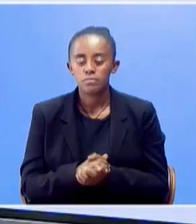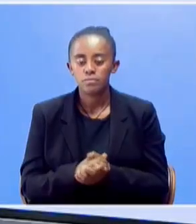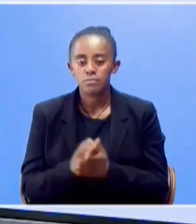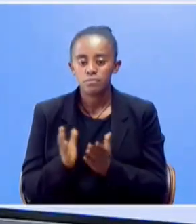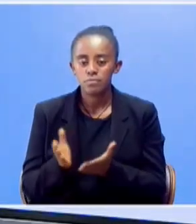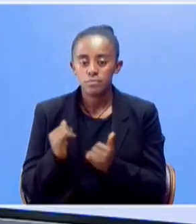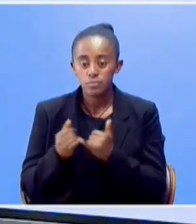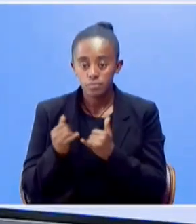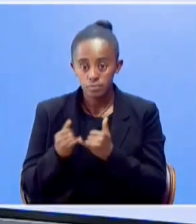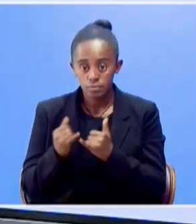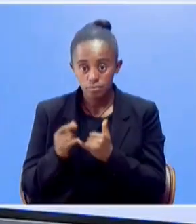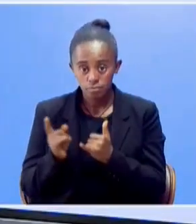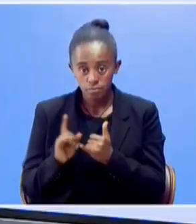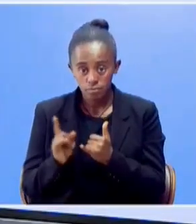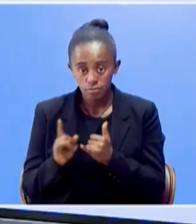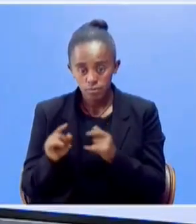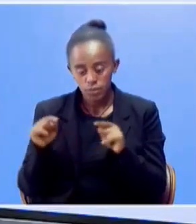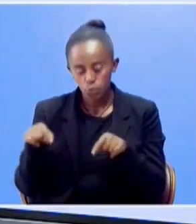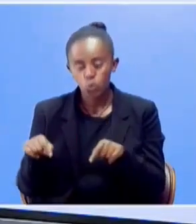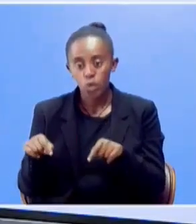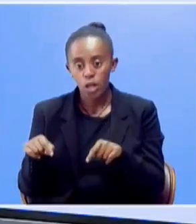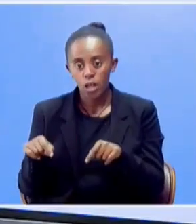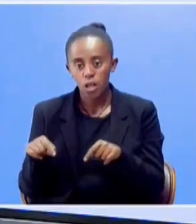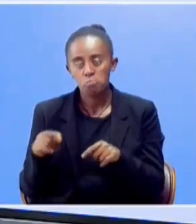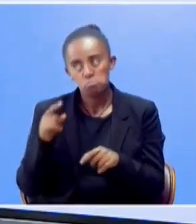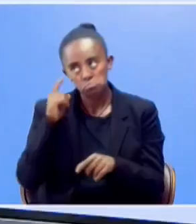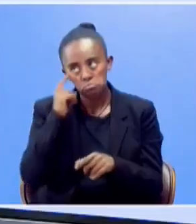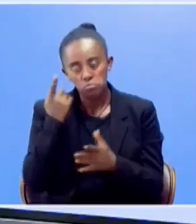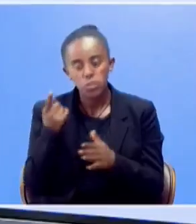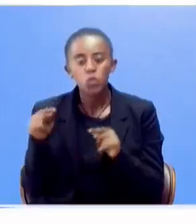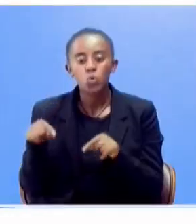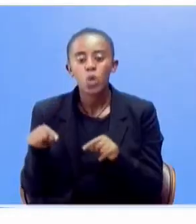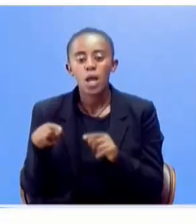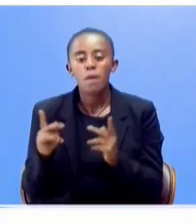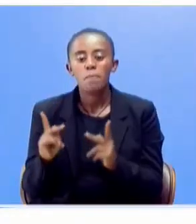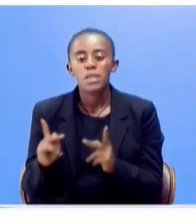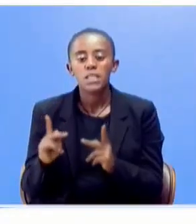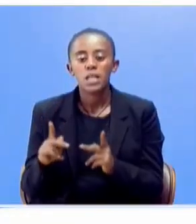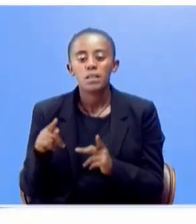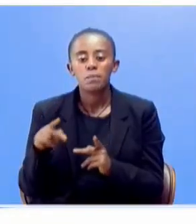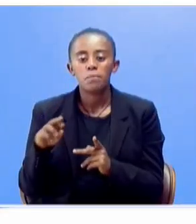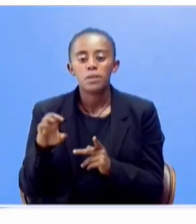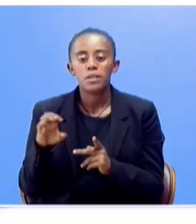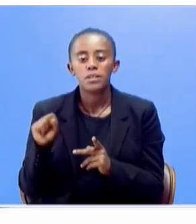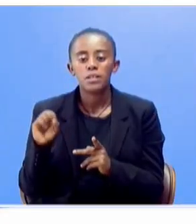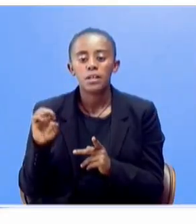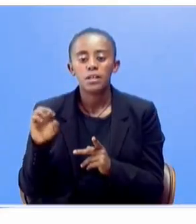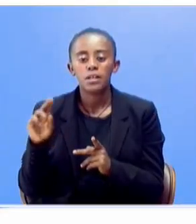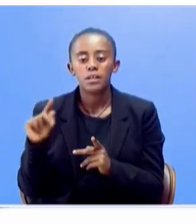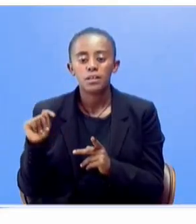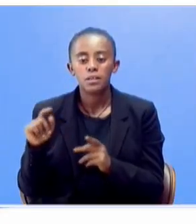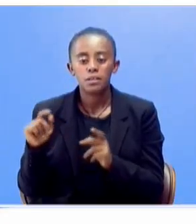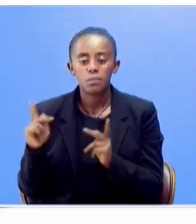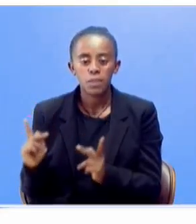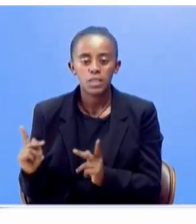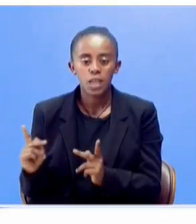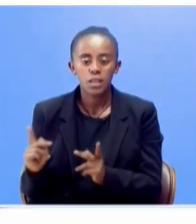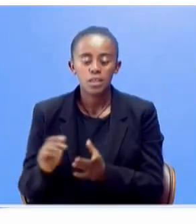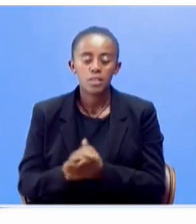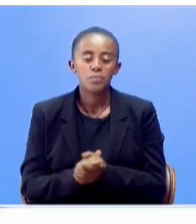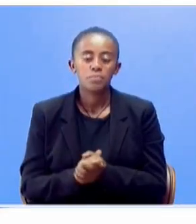The last one is today, now, present, okay? Now